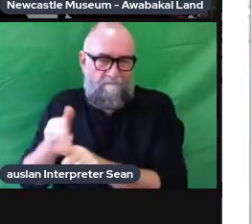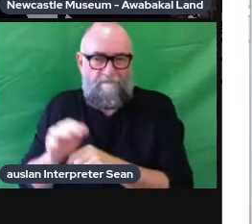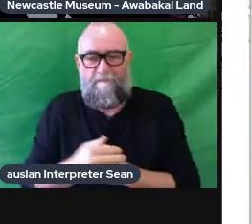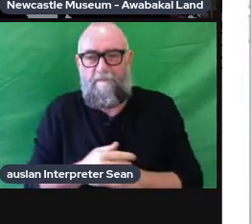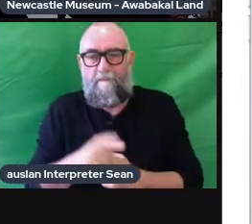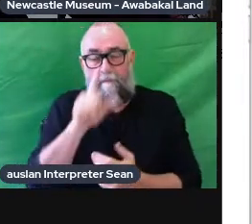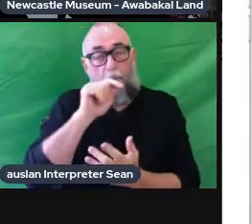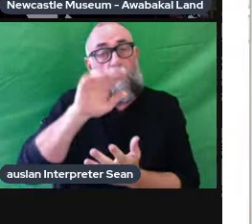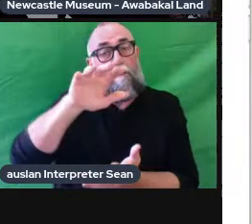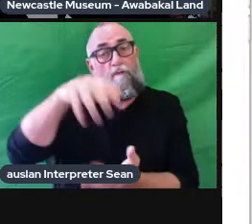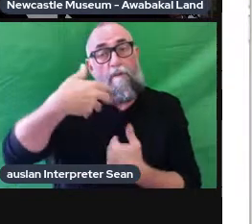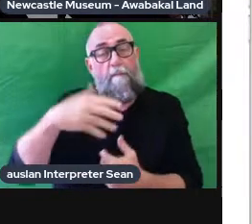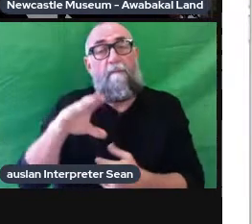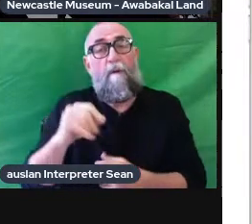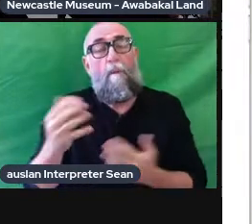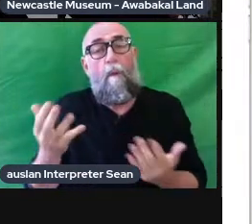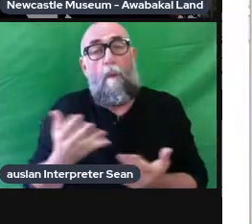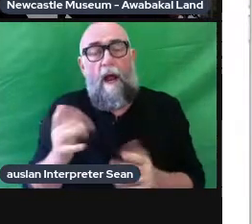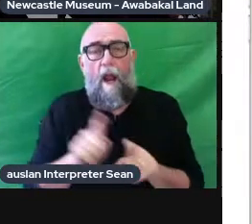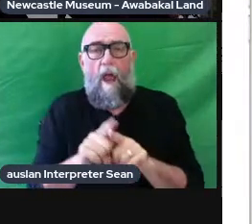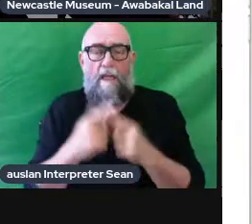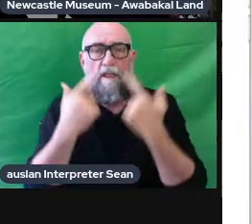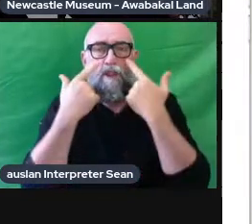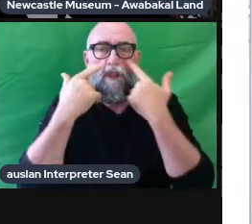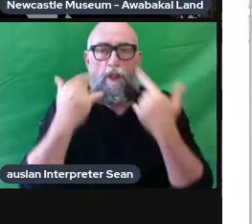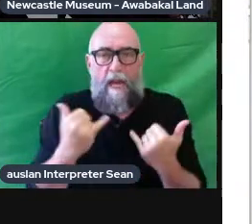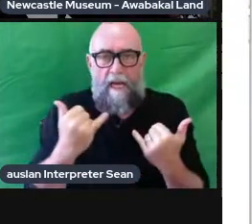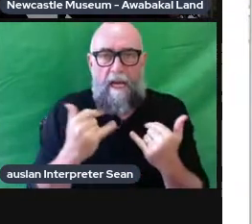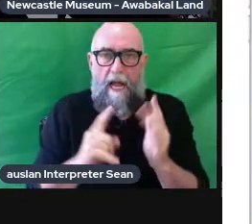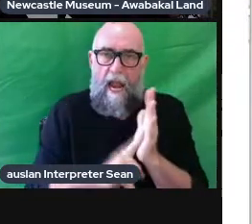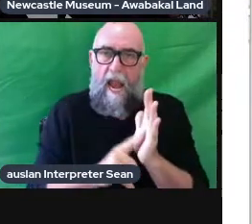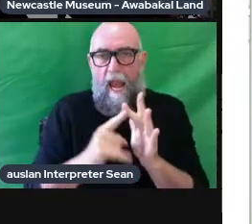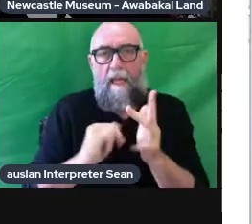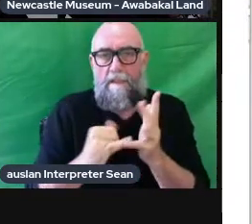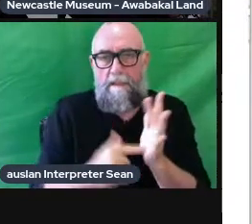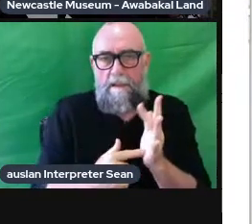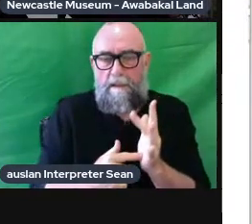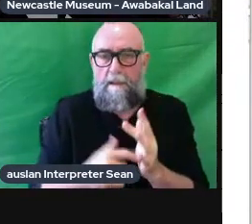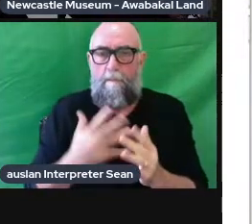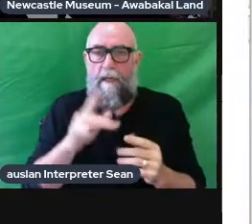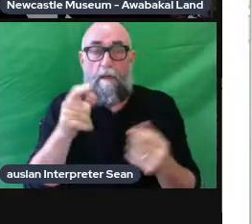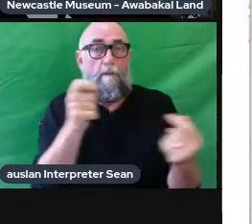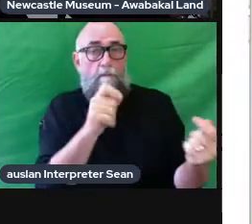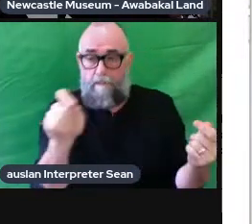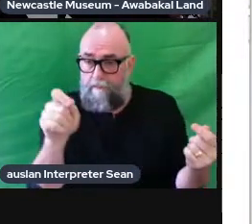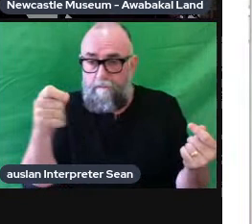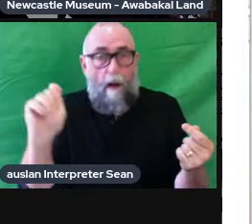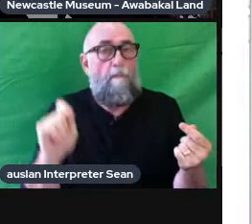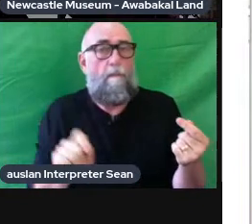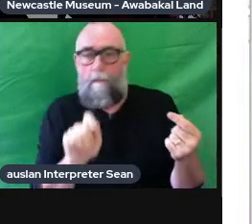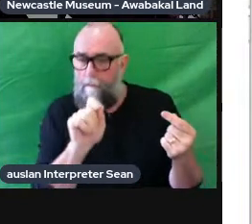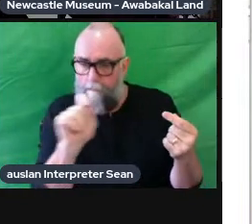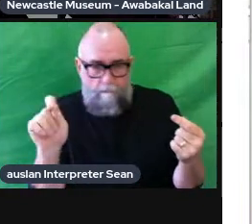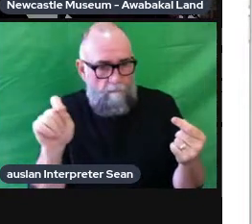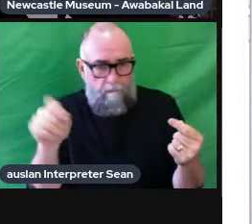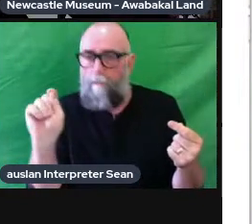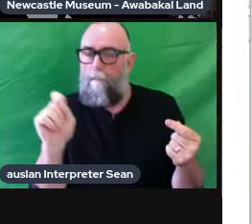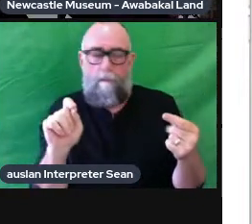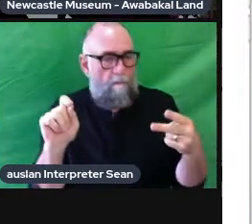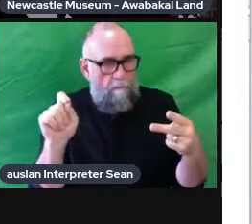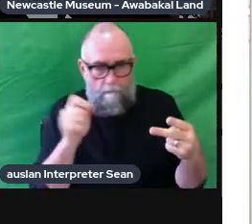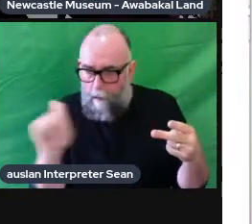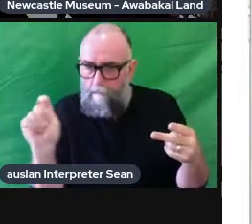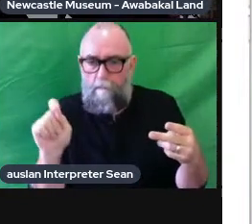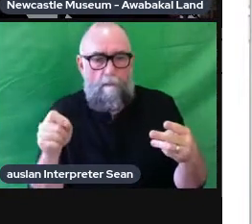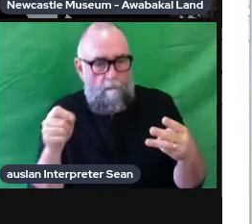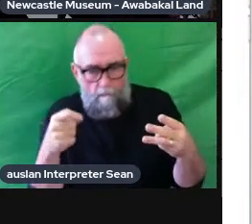Stroke Foundation some checklists that will also help mark off and help you identify what those risk factors are. If you don't